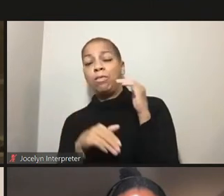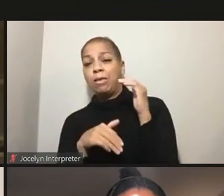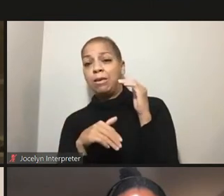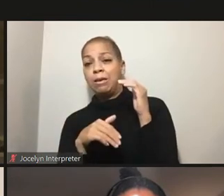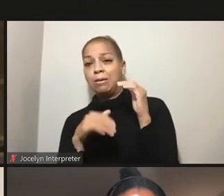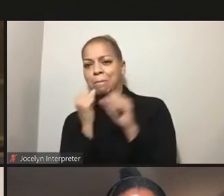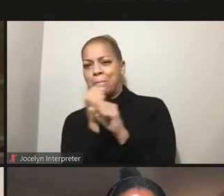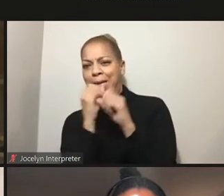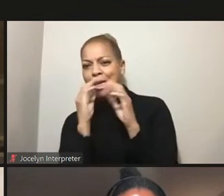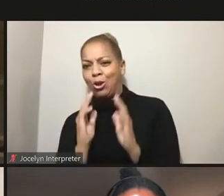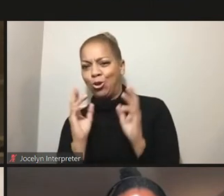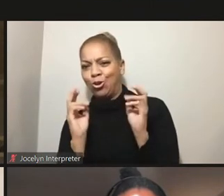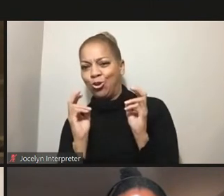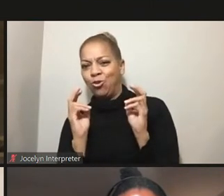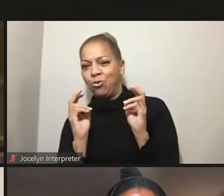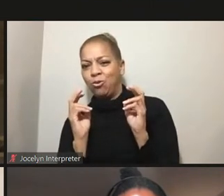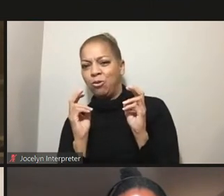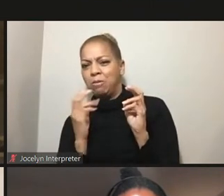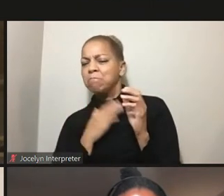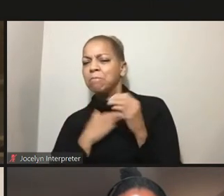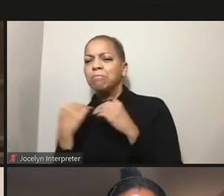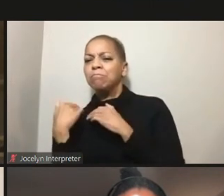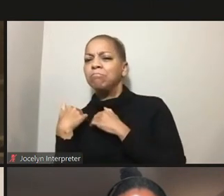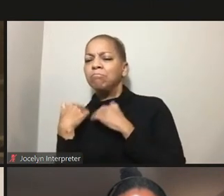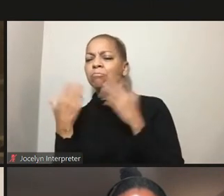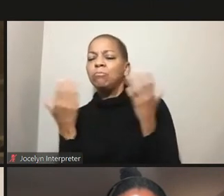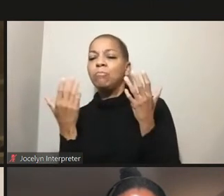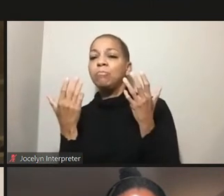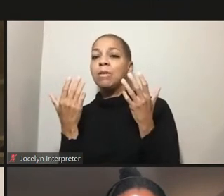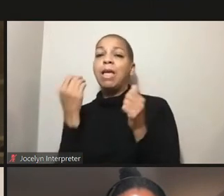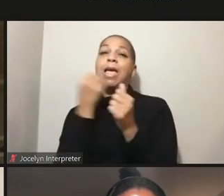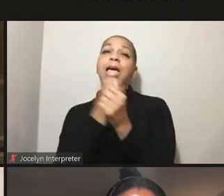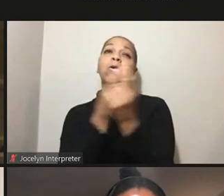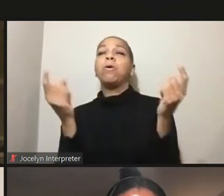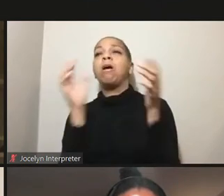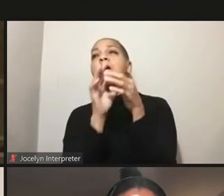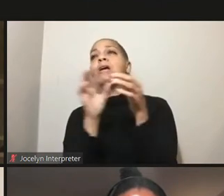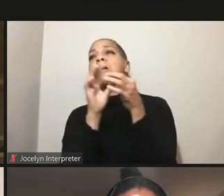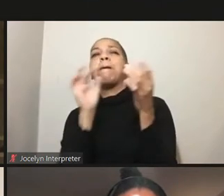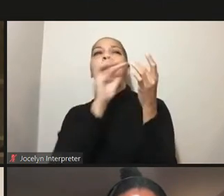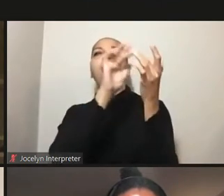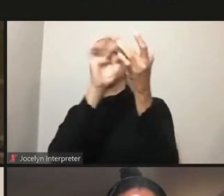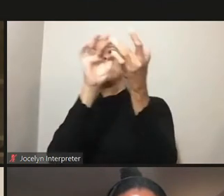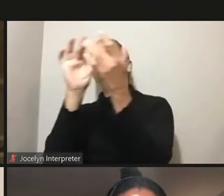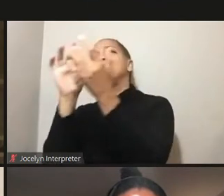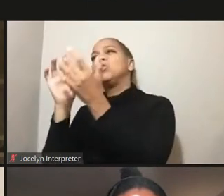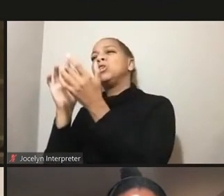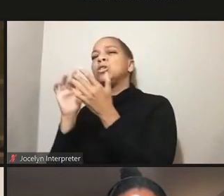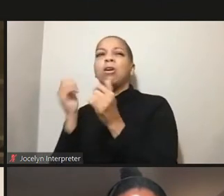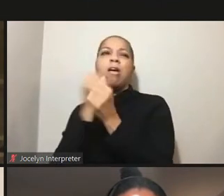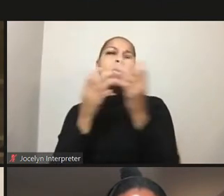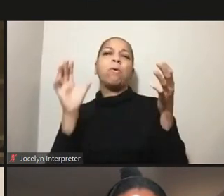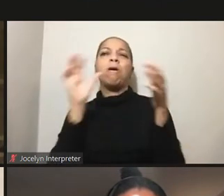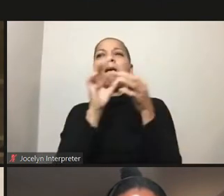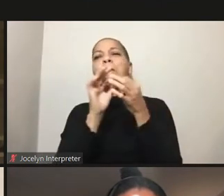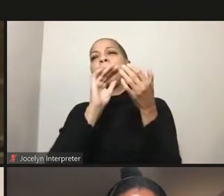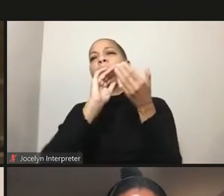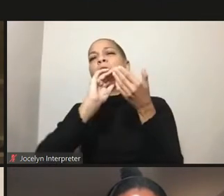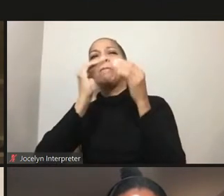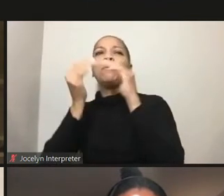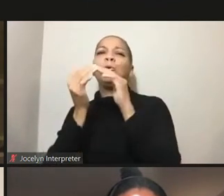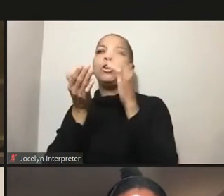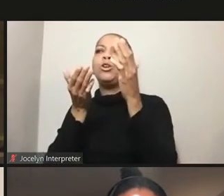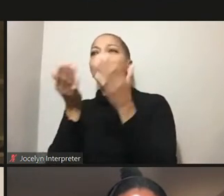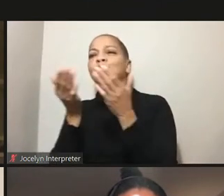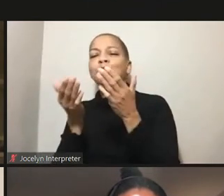maker? You know, everybody's talking about outreach. Everyone's talking about community sort of service and sort